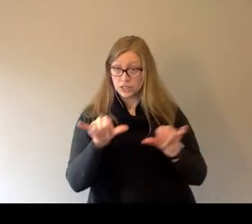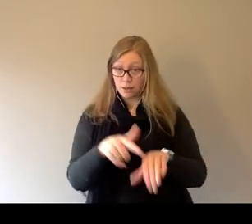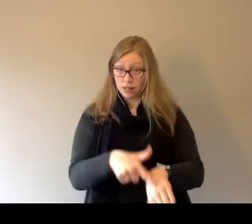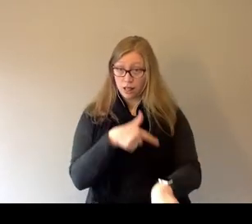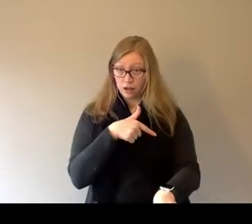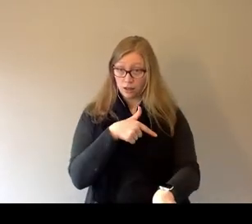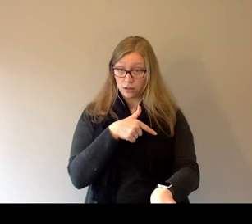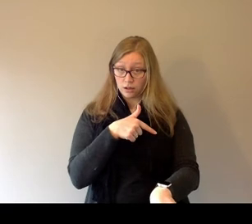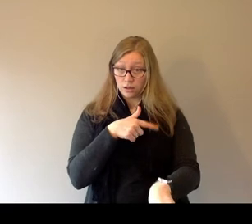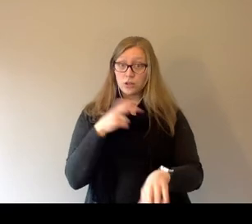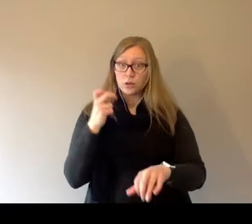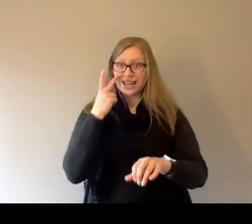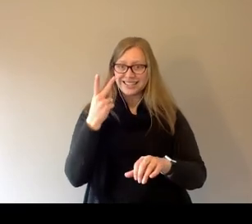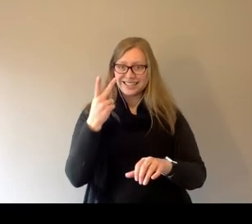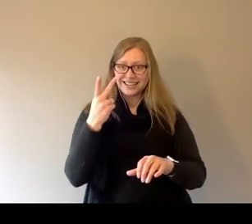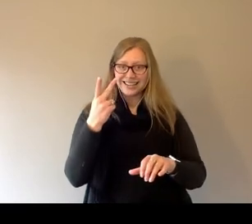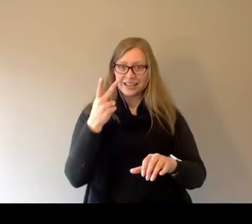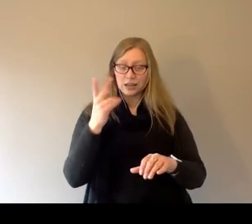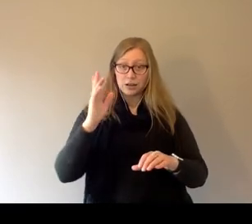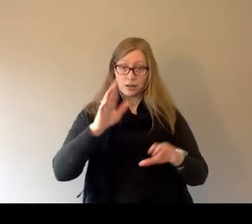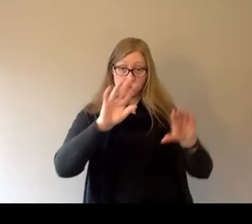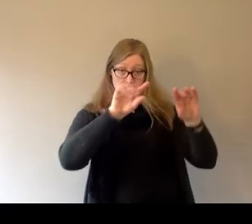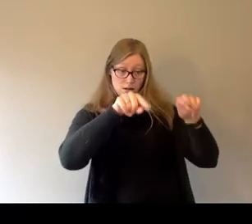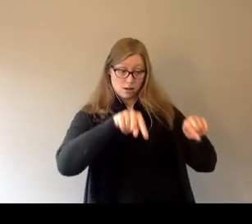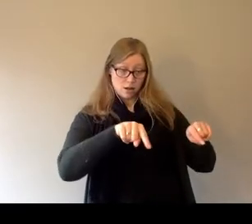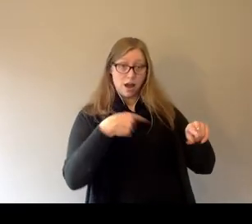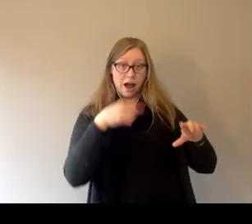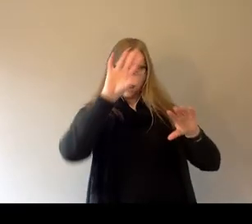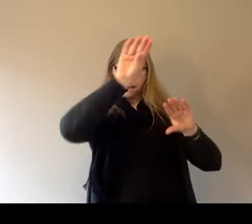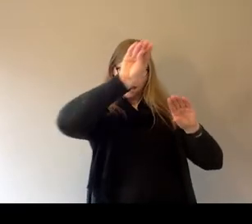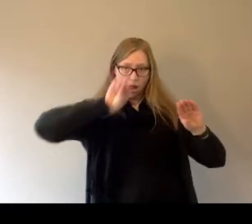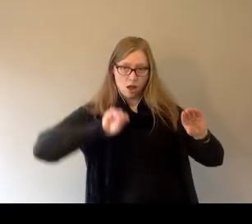into two triangles. And so one